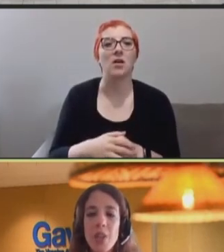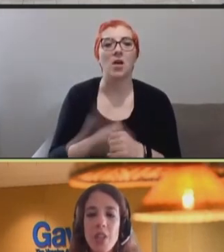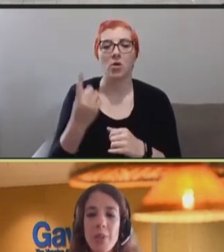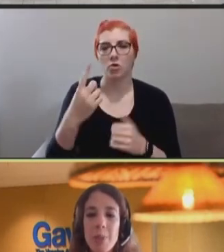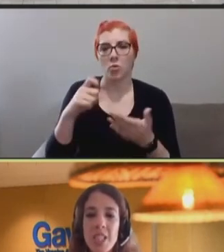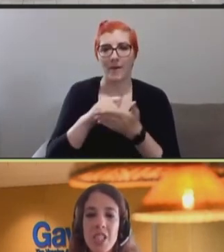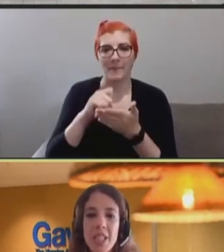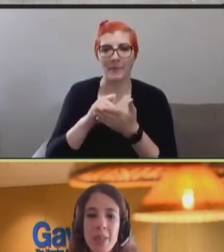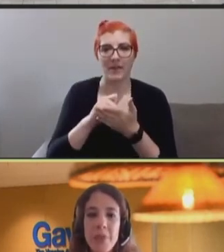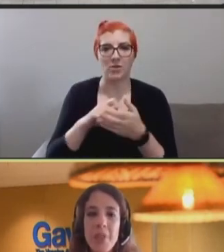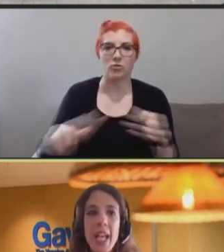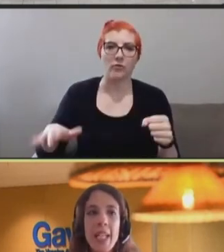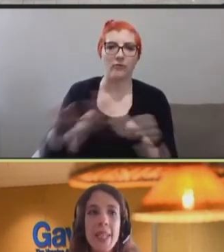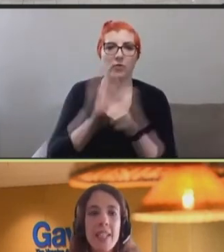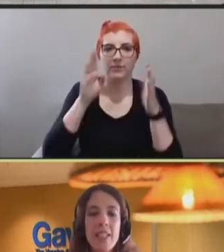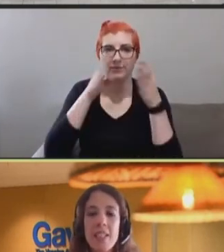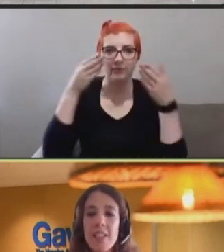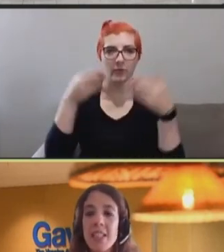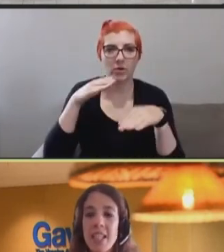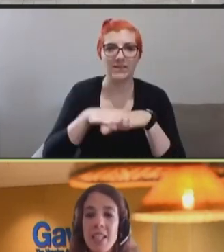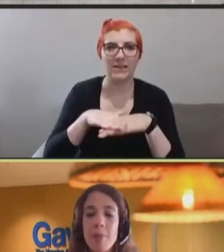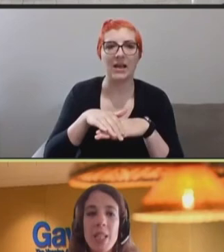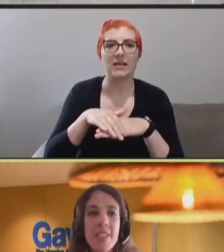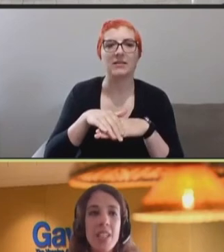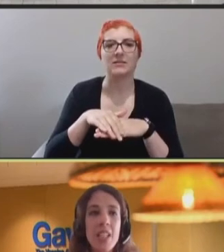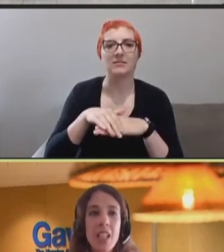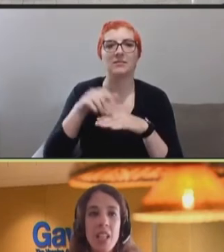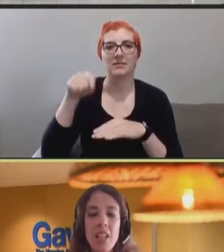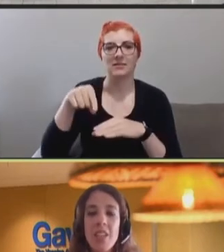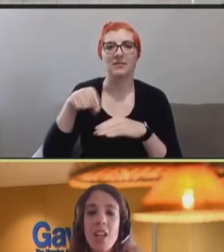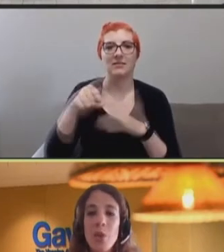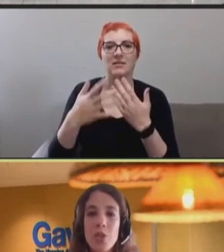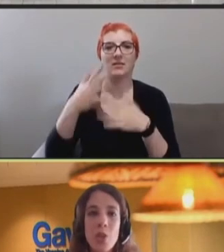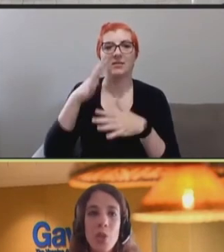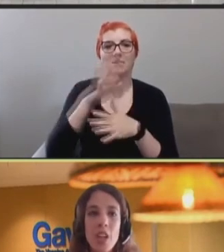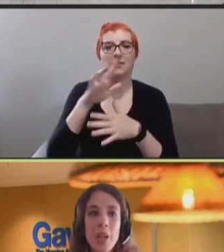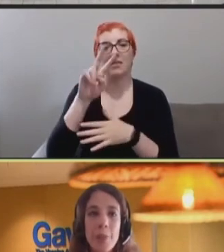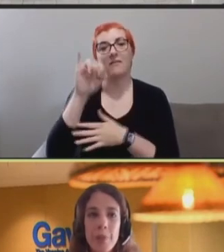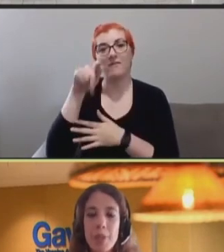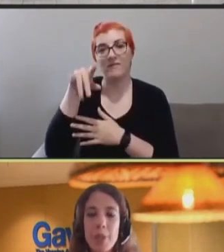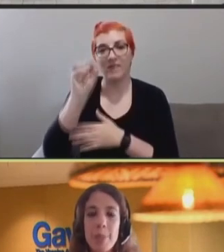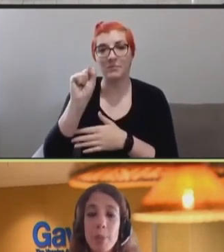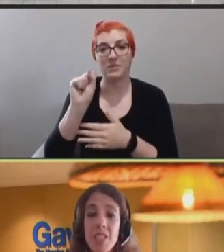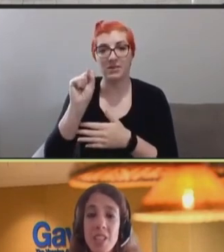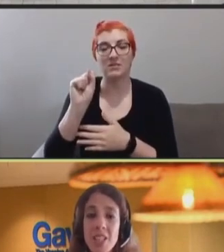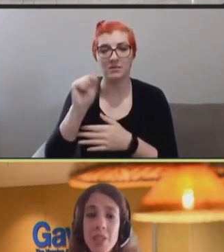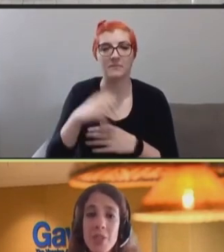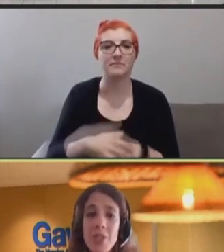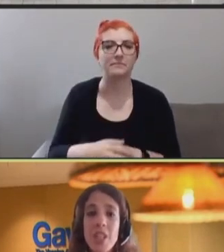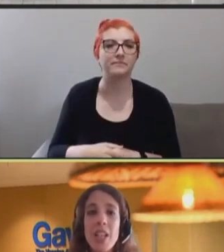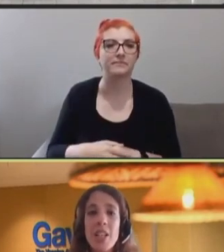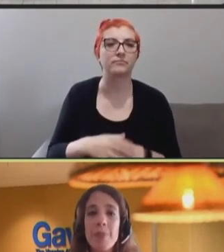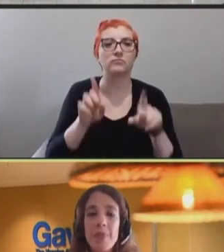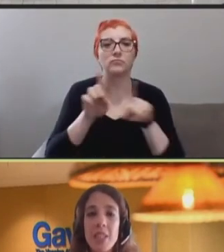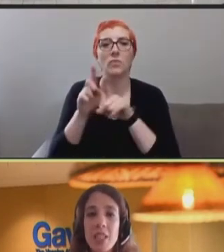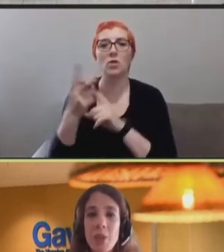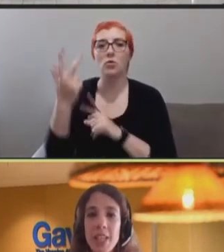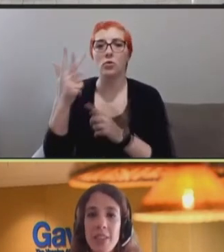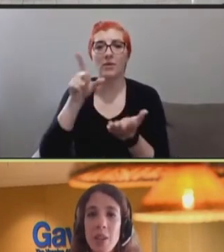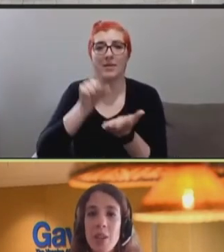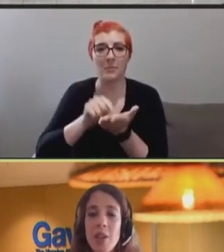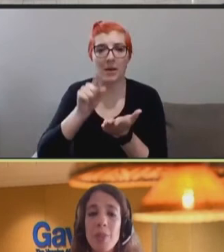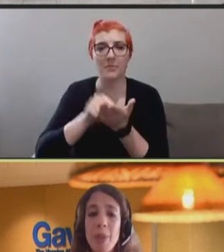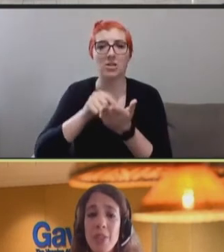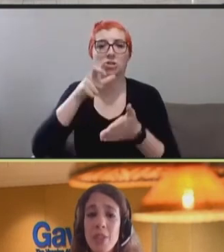on the VIPS initiative. And then next slide, please. There are also 3 published articles that look